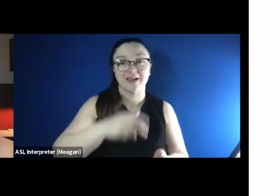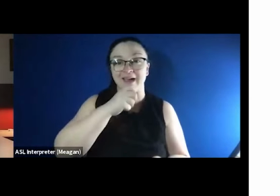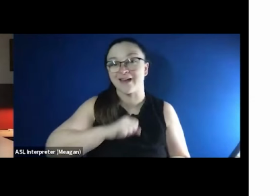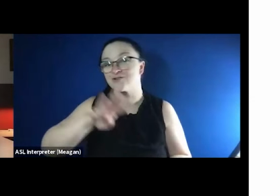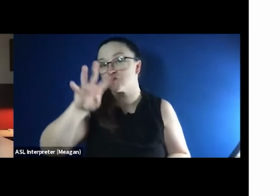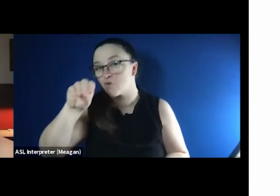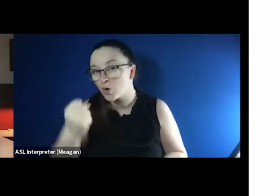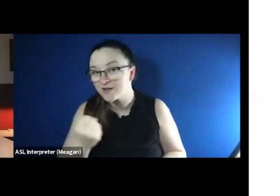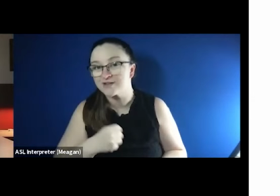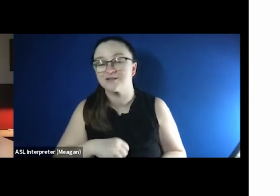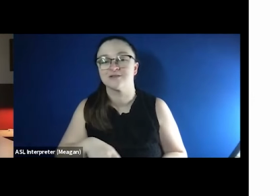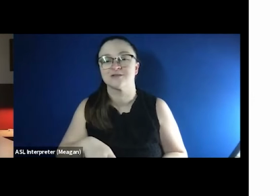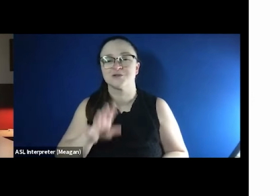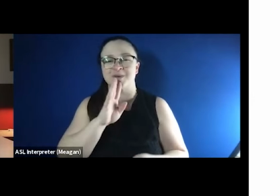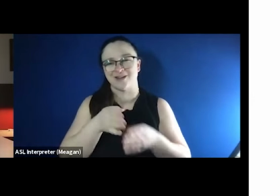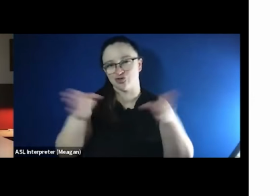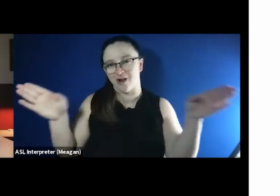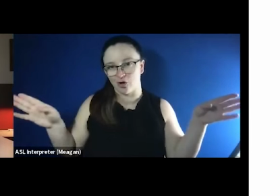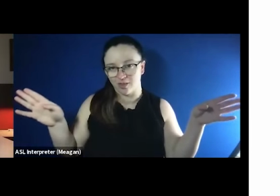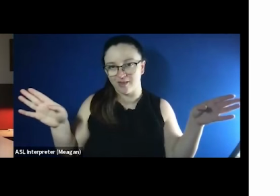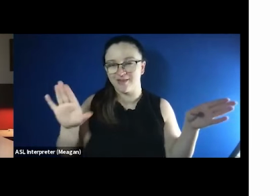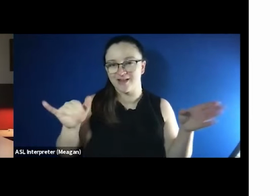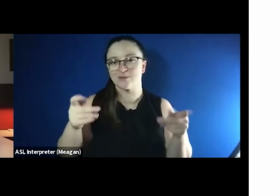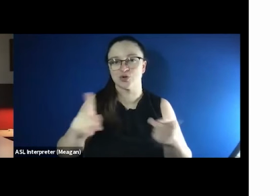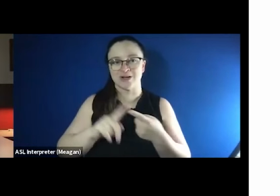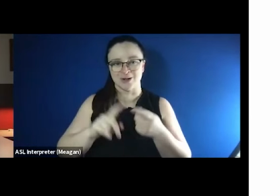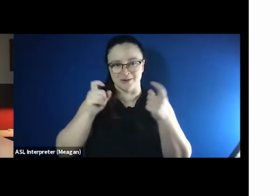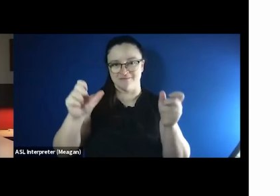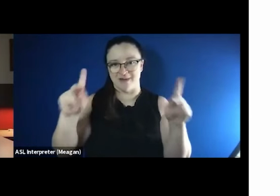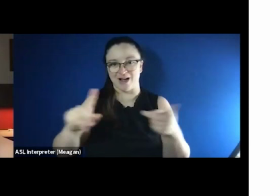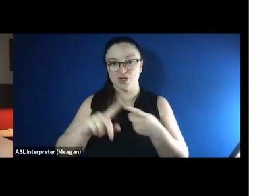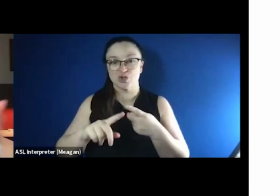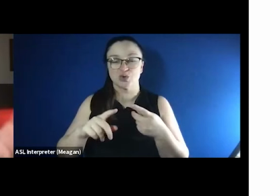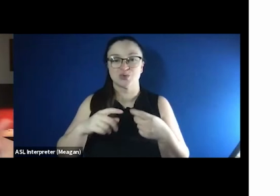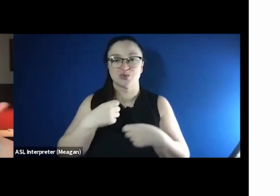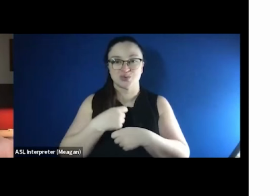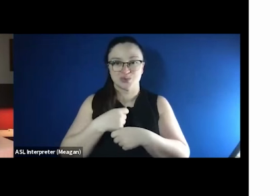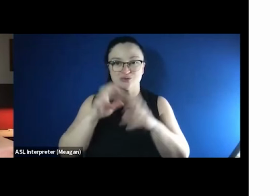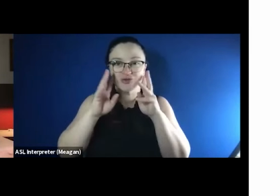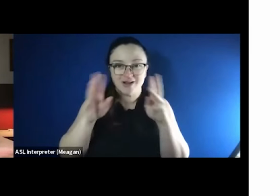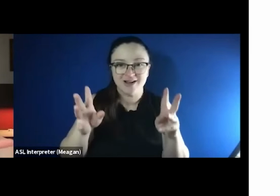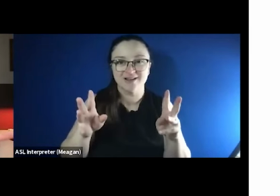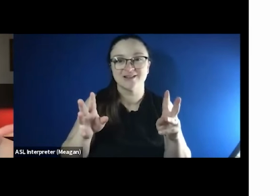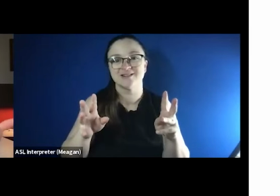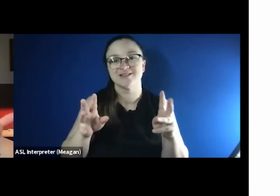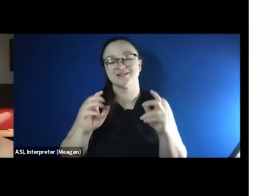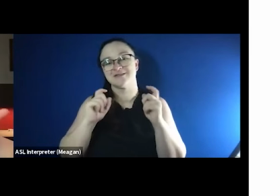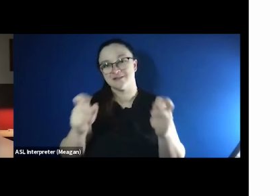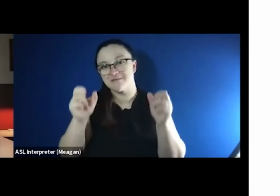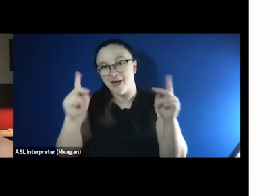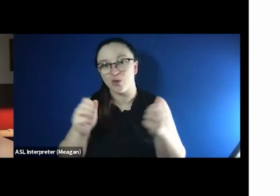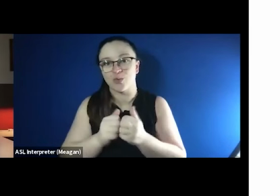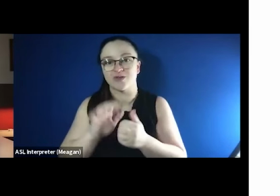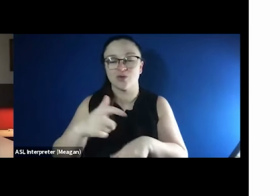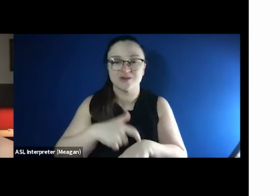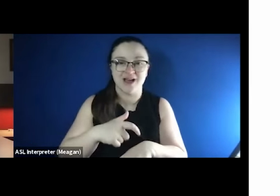seeking generativity, which is an opportunity to give back, to generate, to be creative with the time, talent, and treasure we've been offered, and to